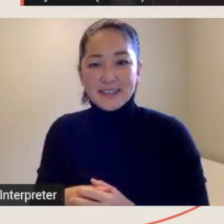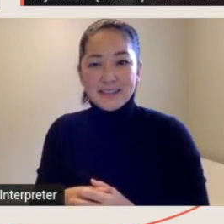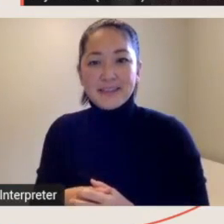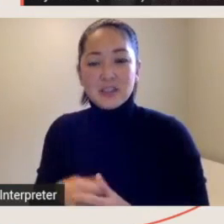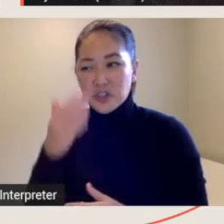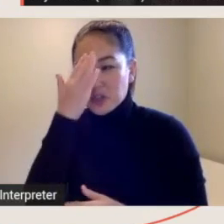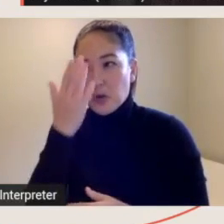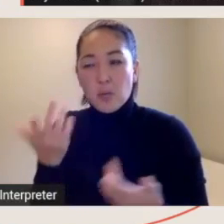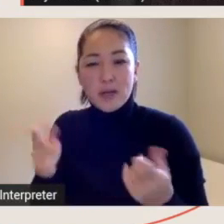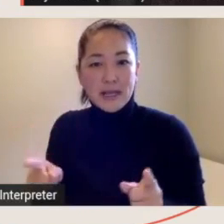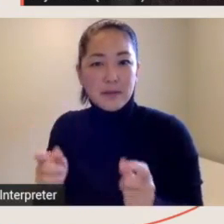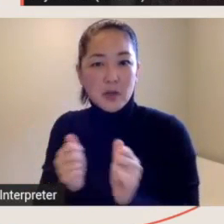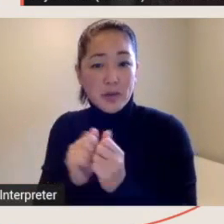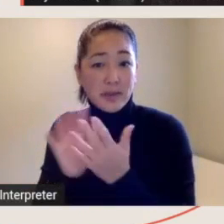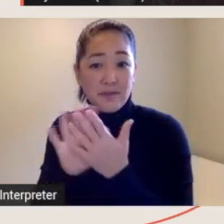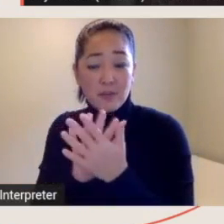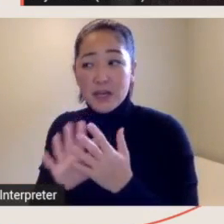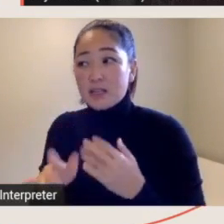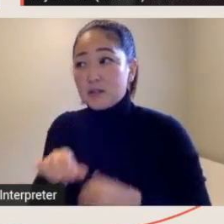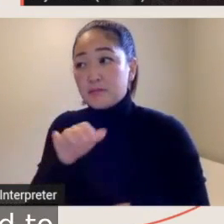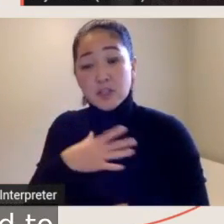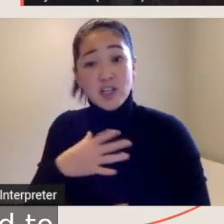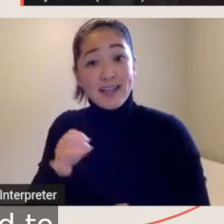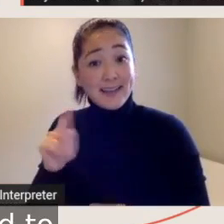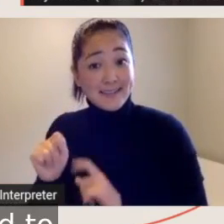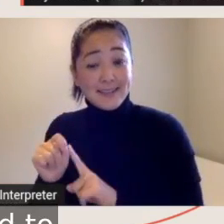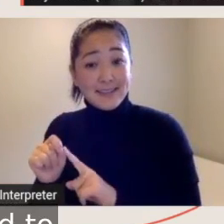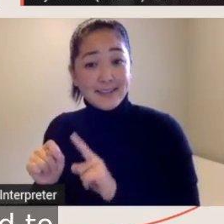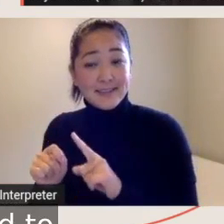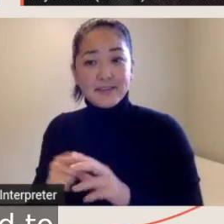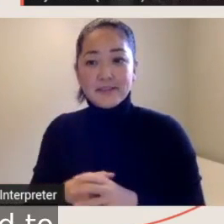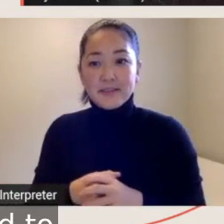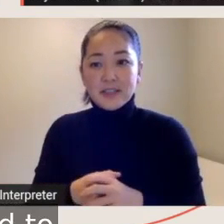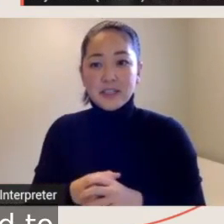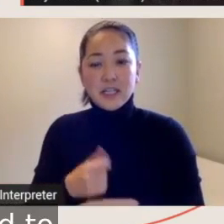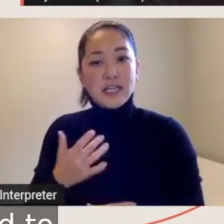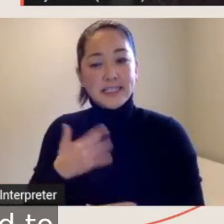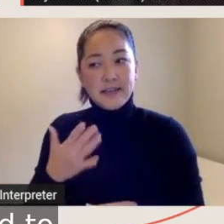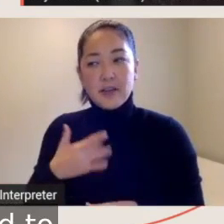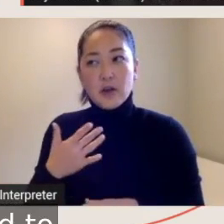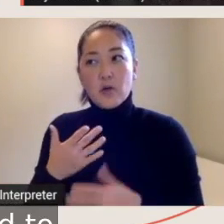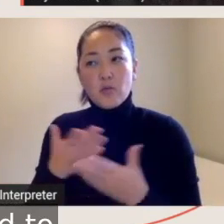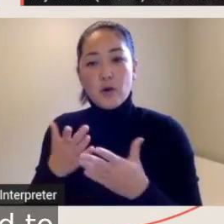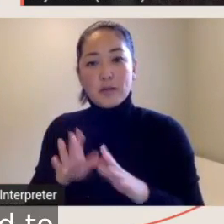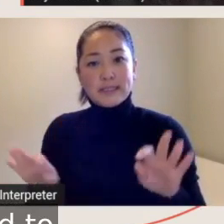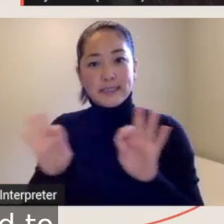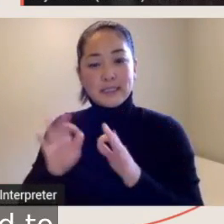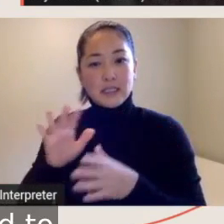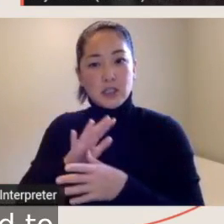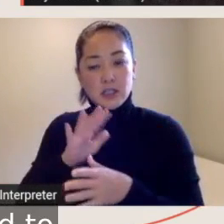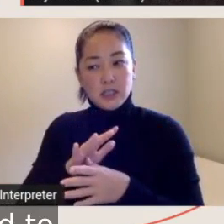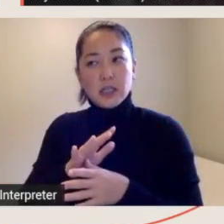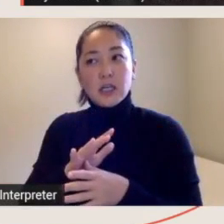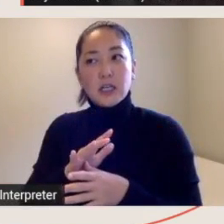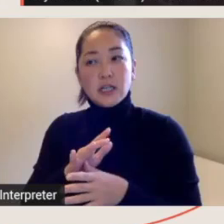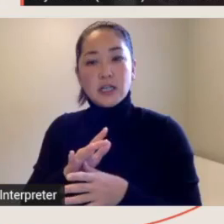film. And she liked it very much. She felt that what mattered to her was being a mother